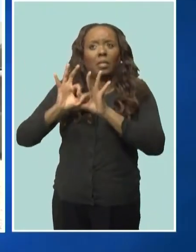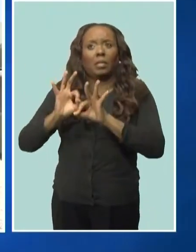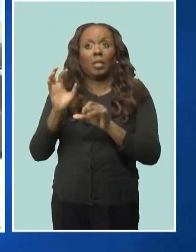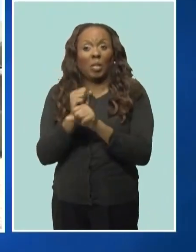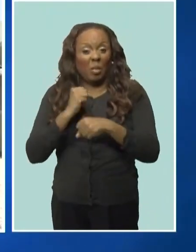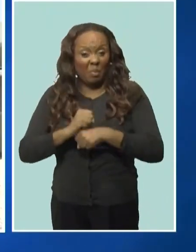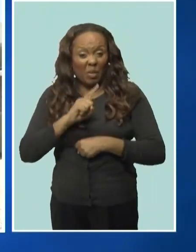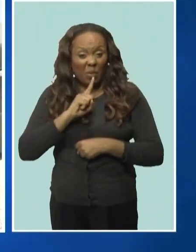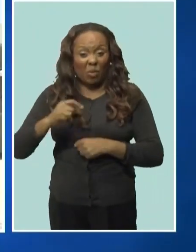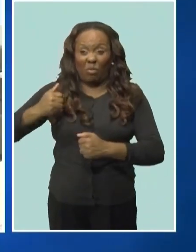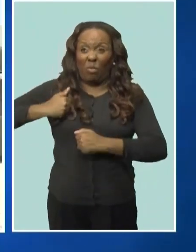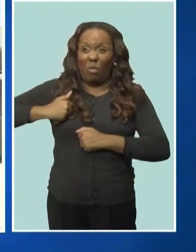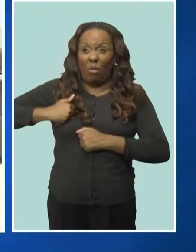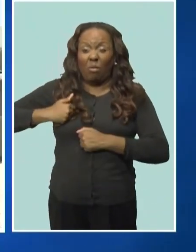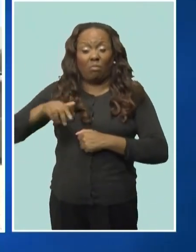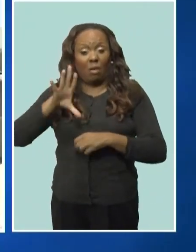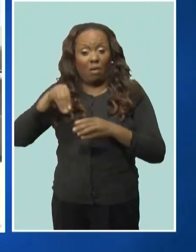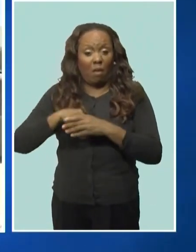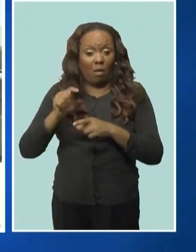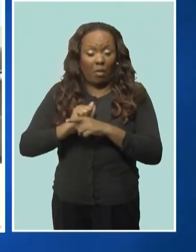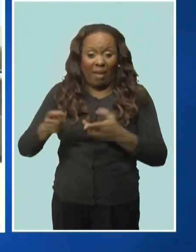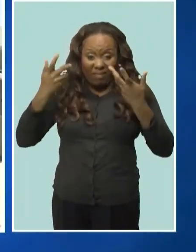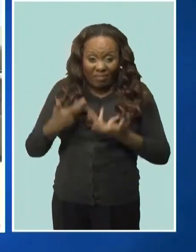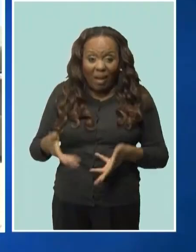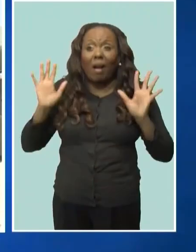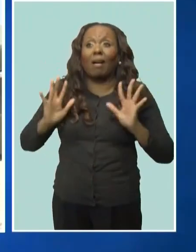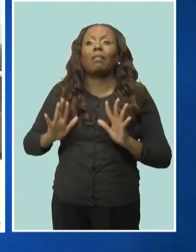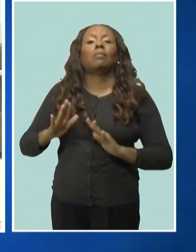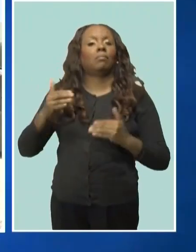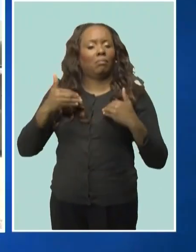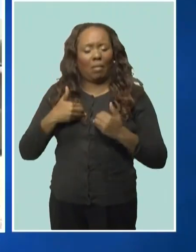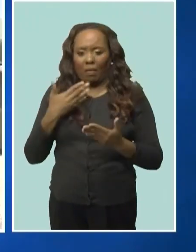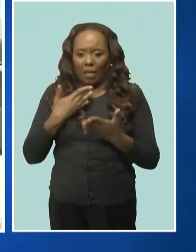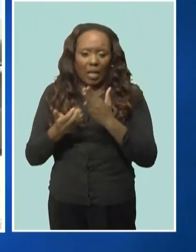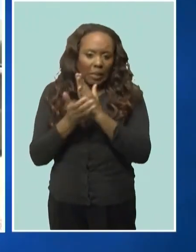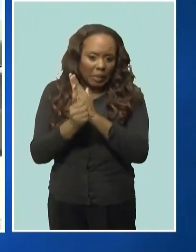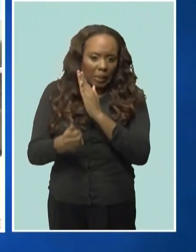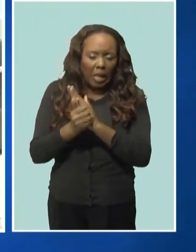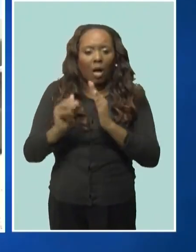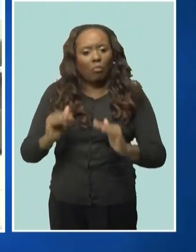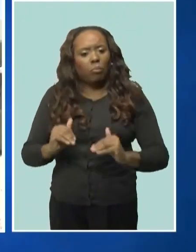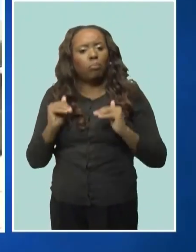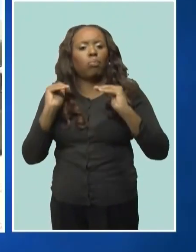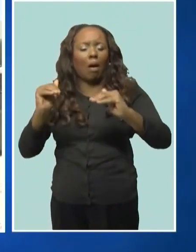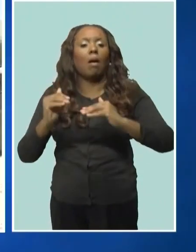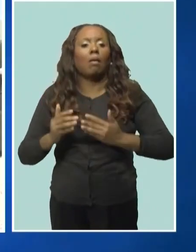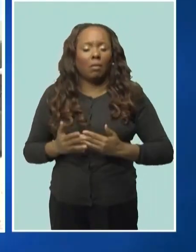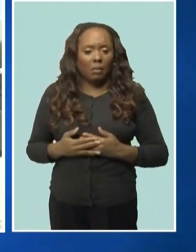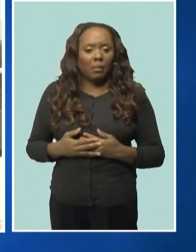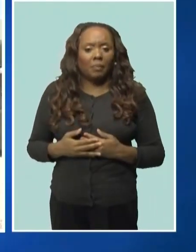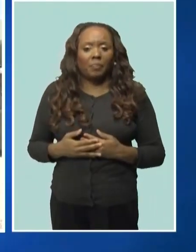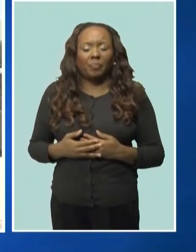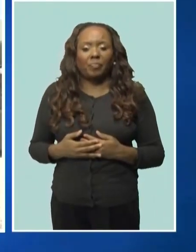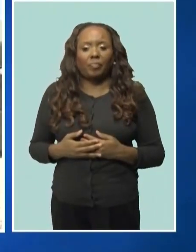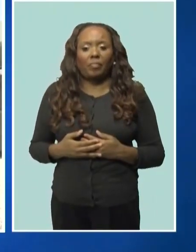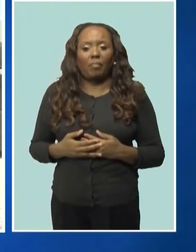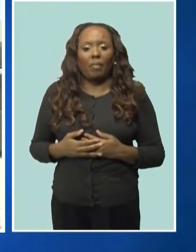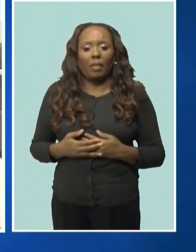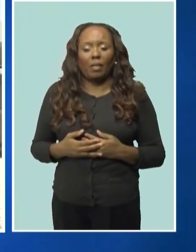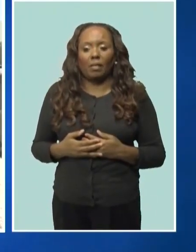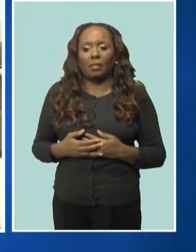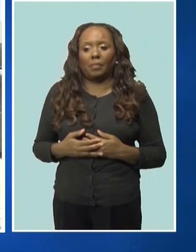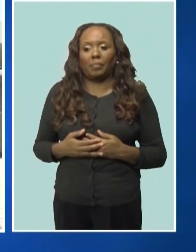and officers who completed the RAT training aspect or keep their skills in tip-top condition, we continually